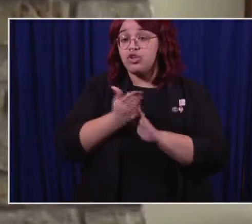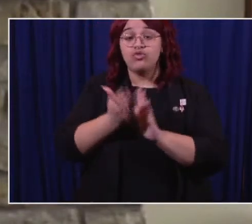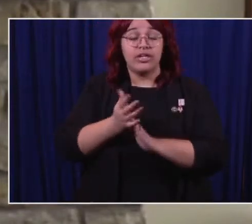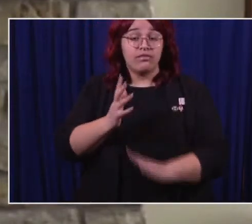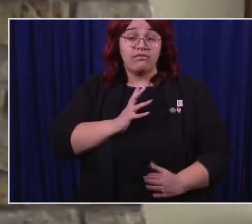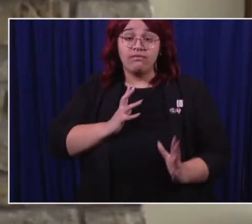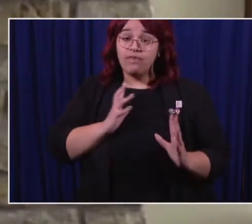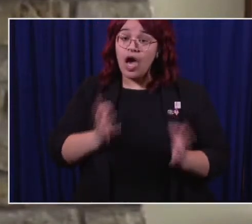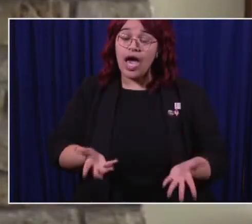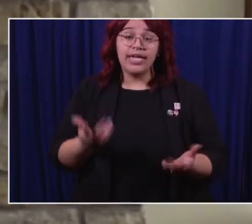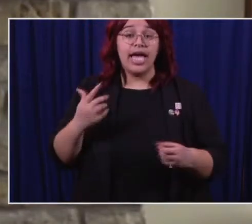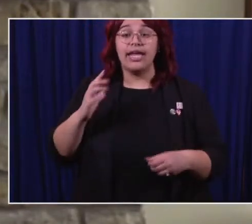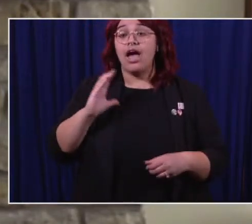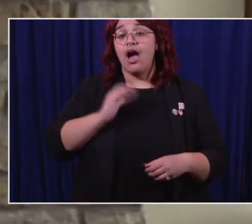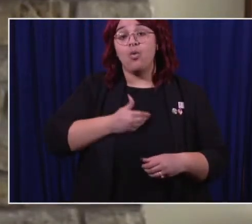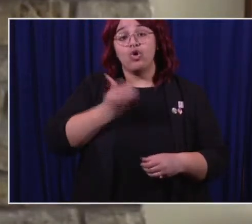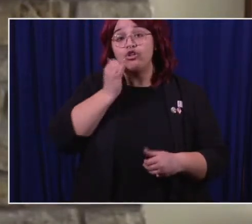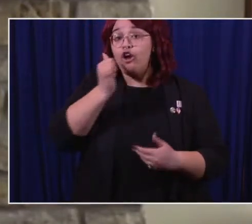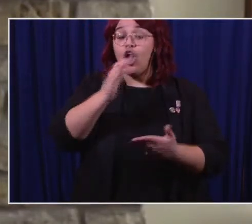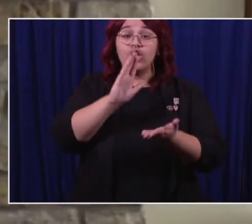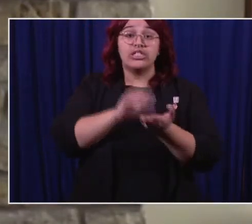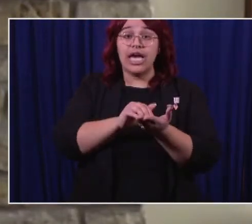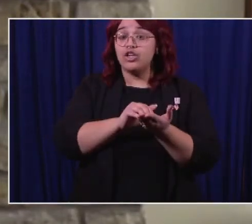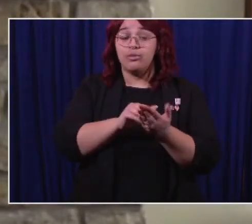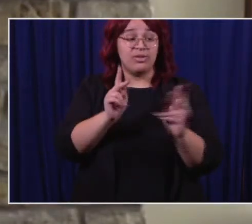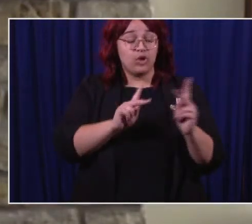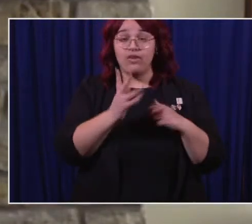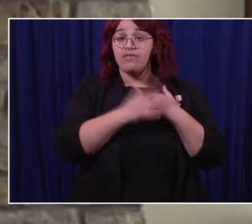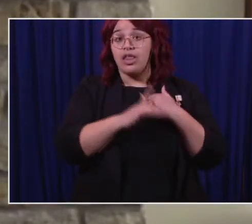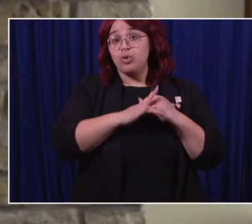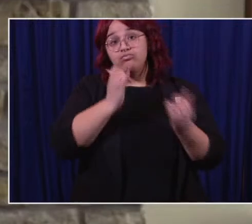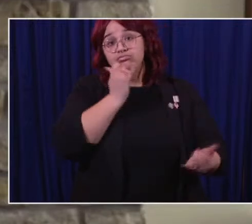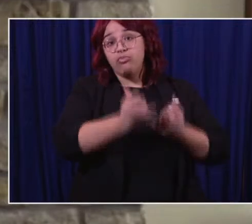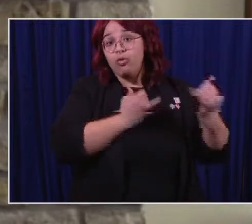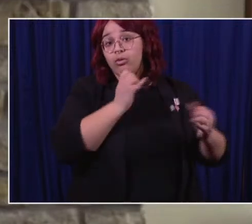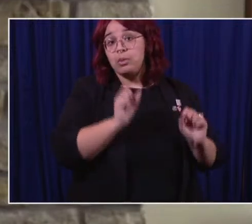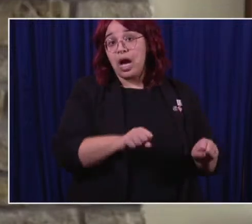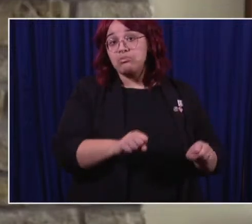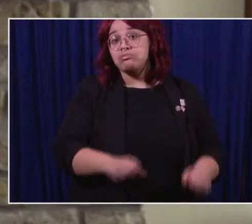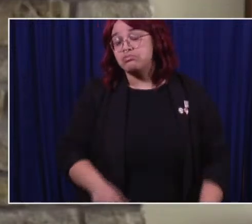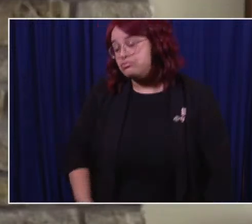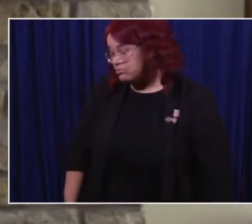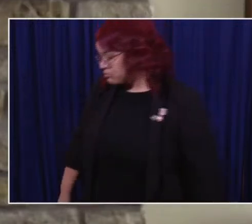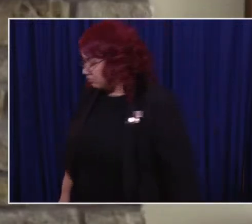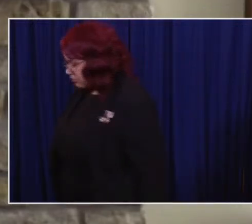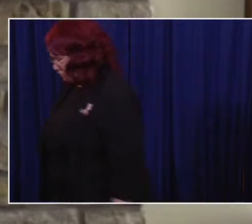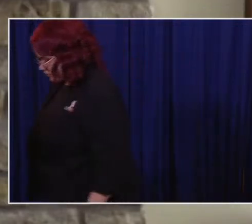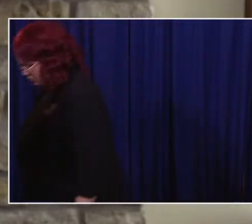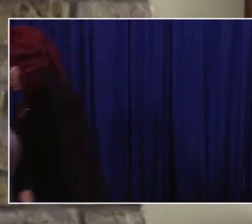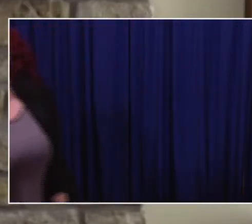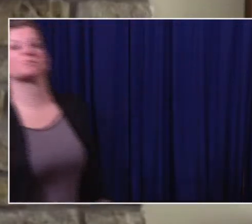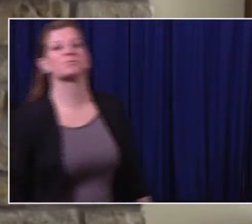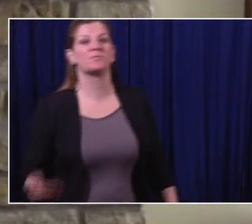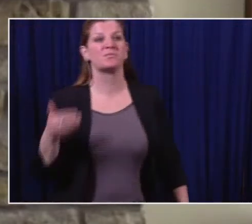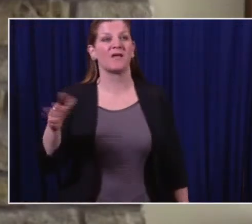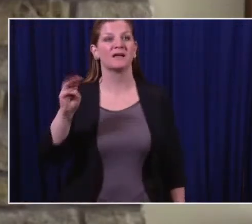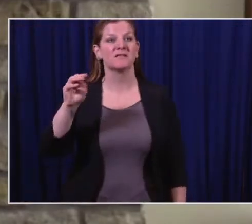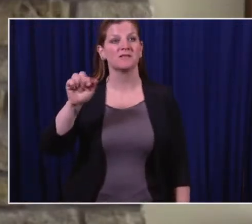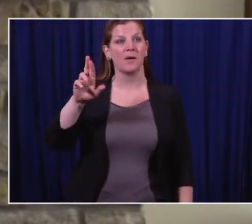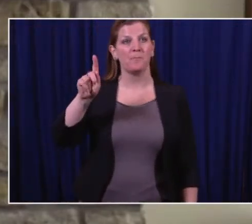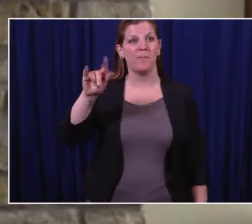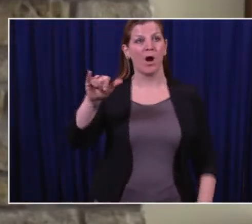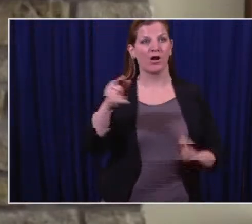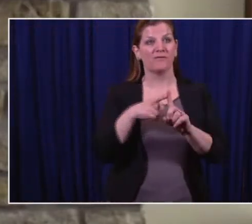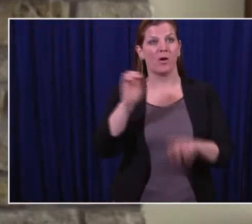All right. Thank you very much. Next question is from Marty Schladen at the Ohio Capitol Journal. Good afternoon,